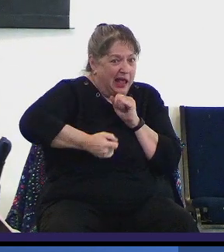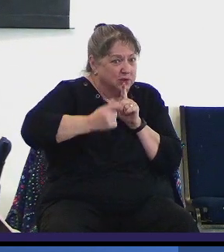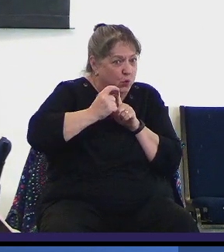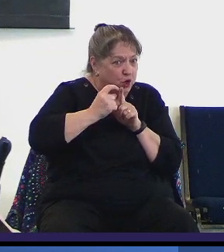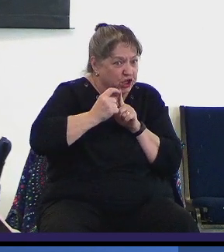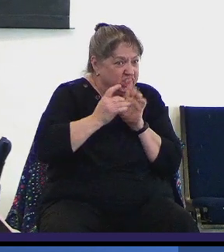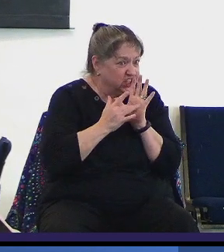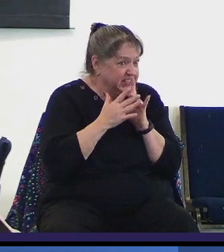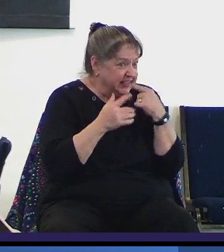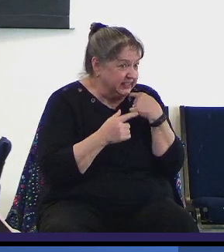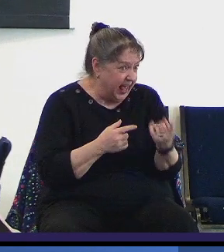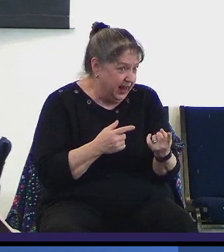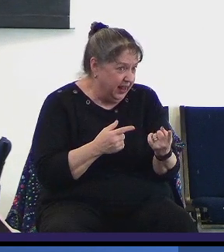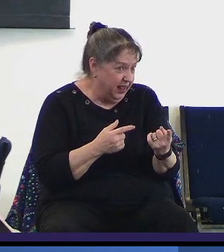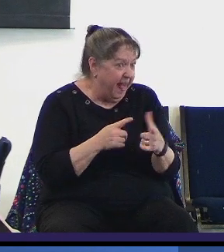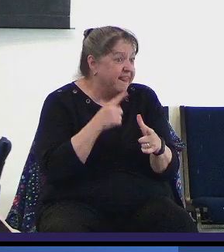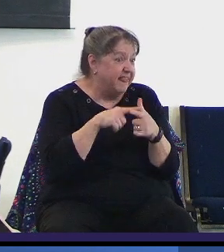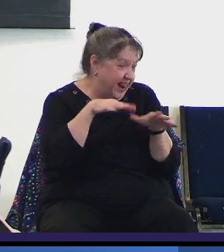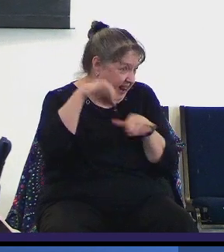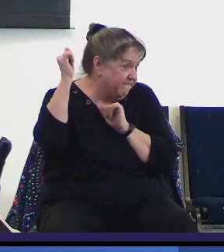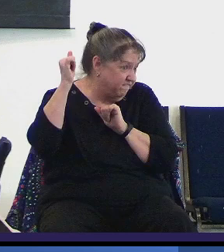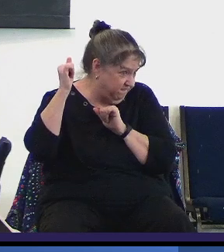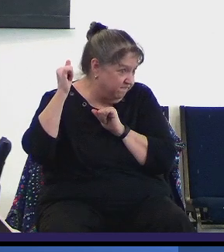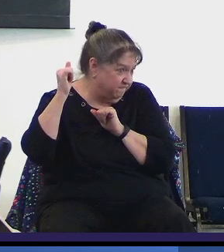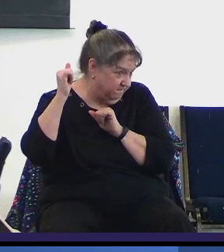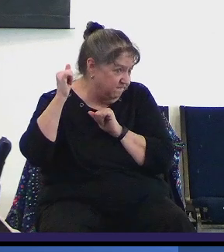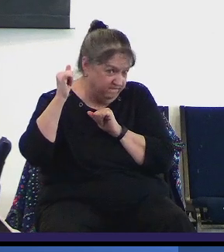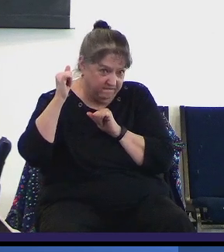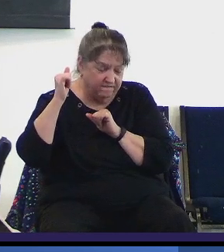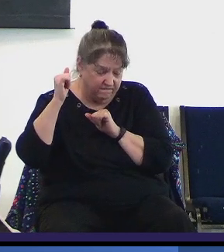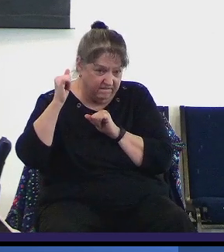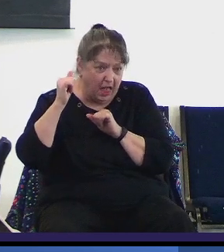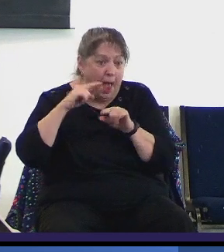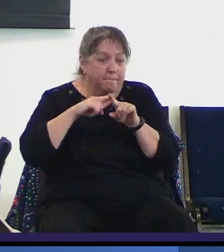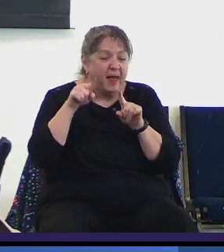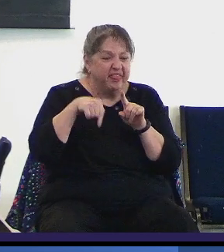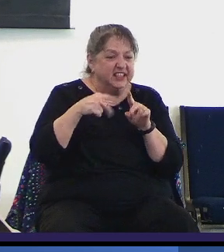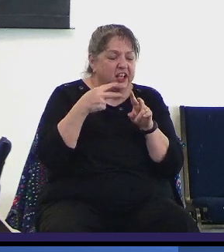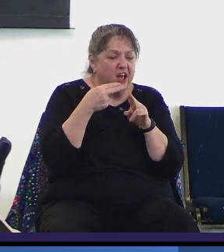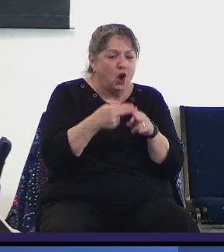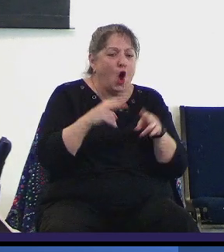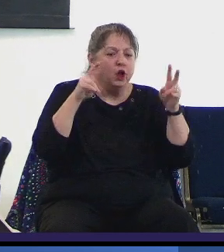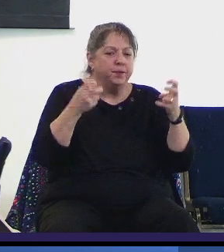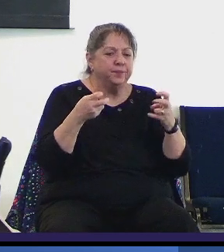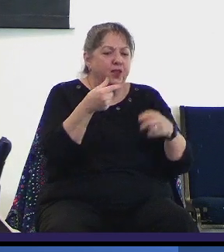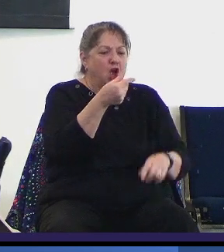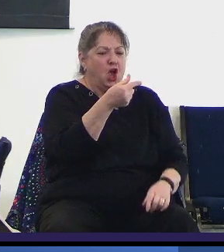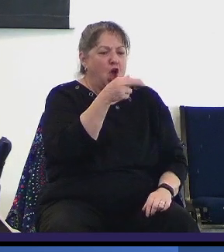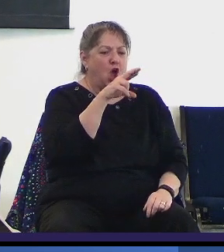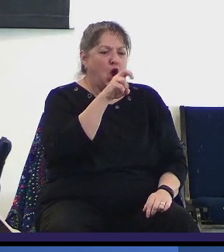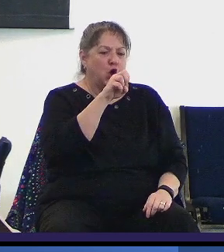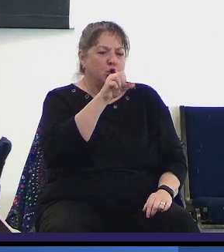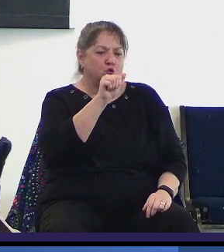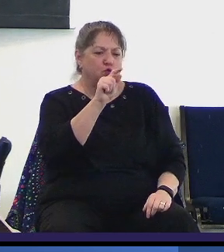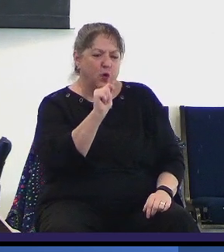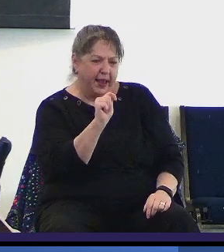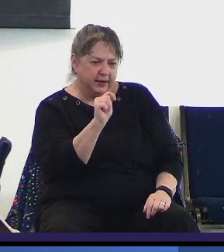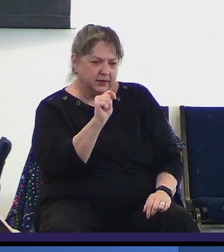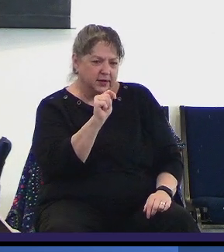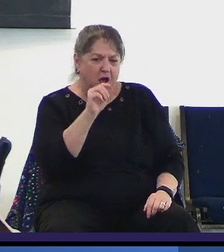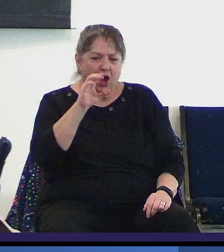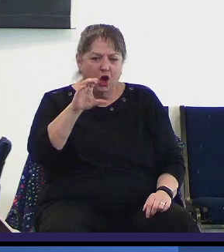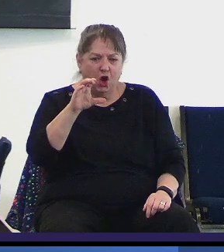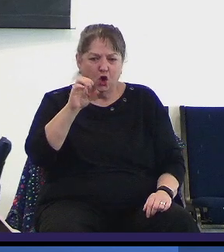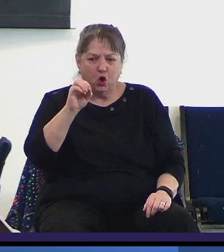phrase that Jesus gives. But first, let me give you a quick necessary content as to what is going on in Matthew 28, okay?